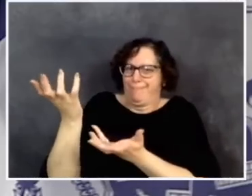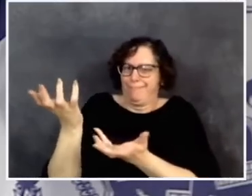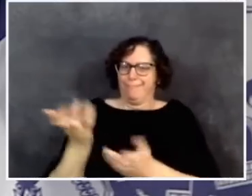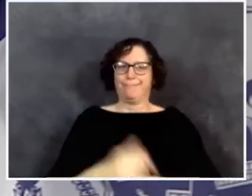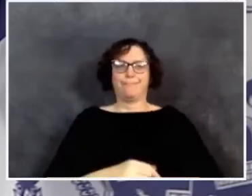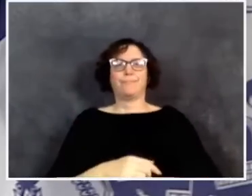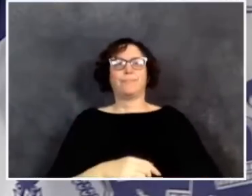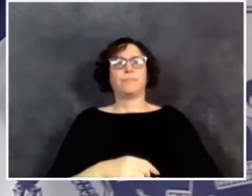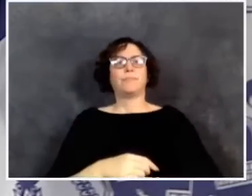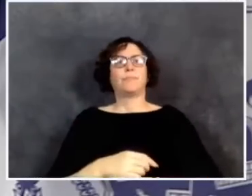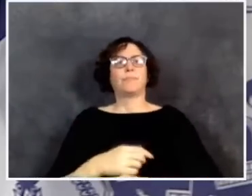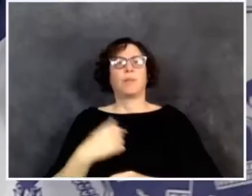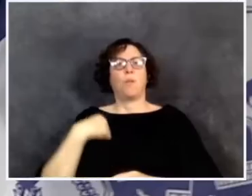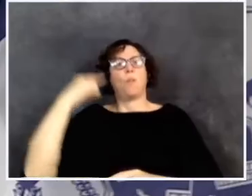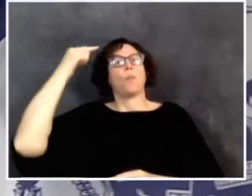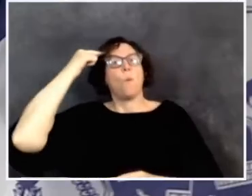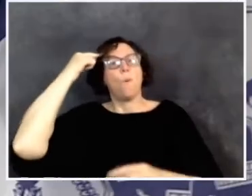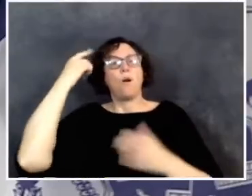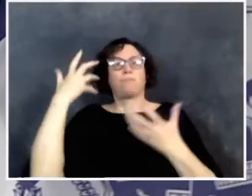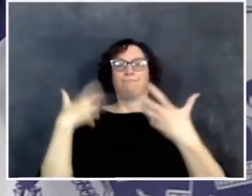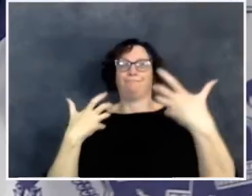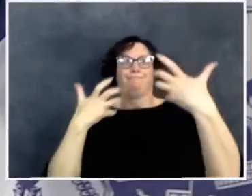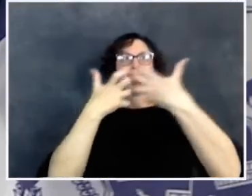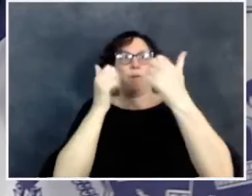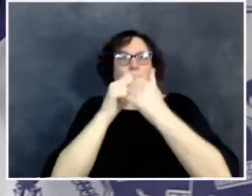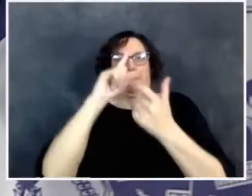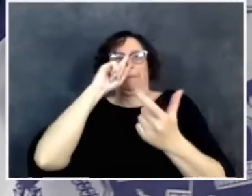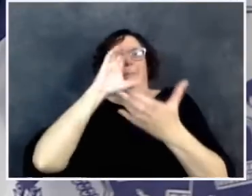do, and I got no response whatsoever.